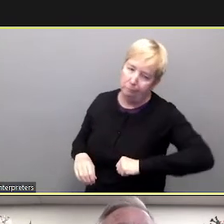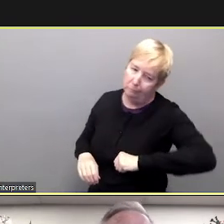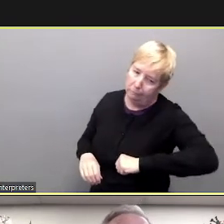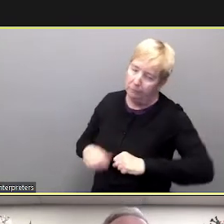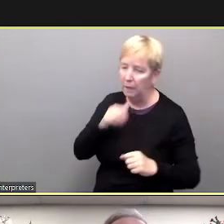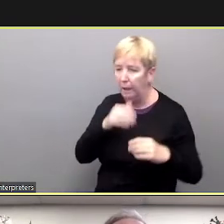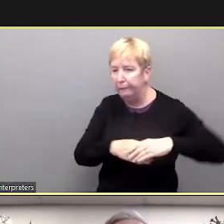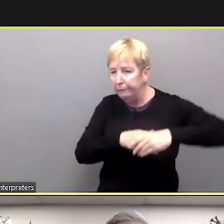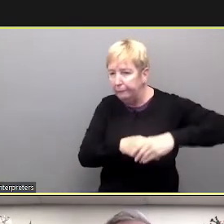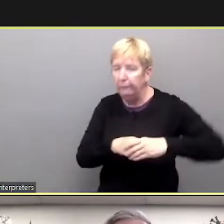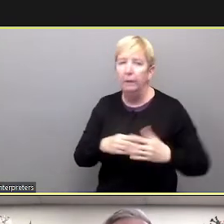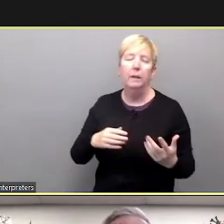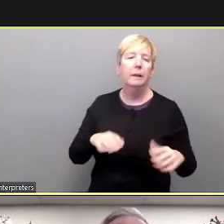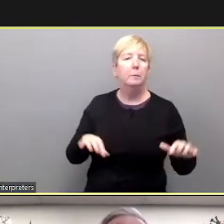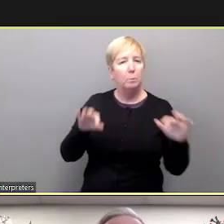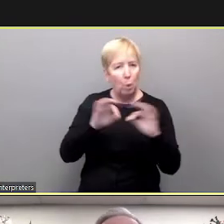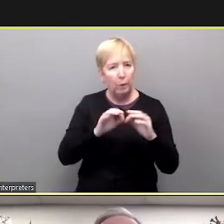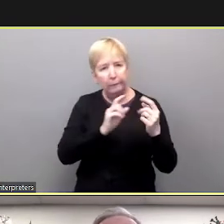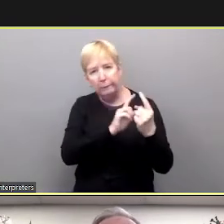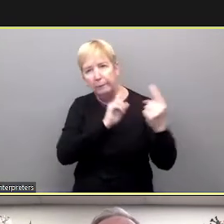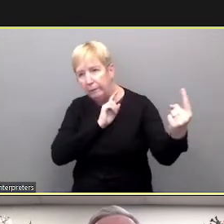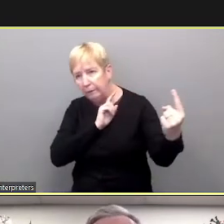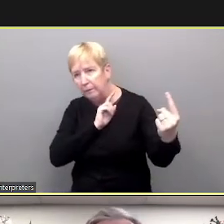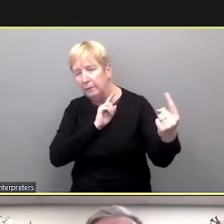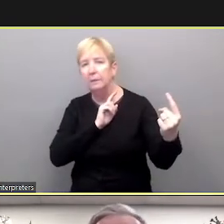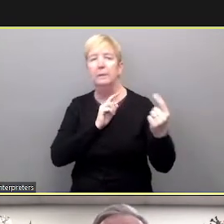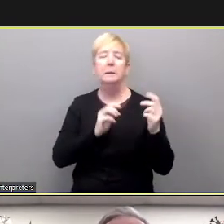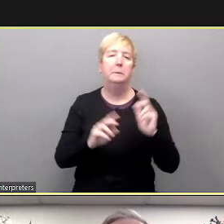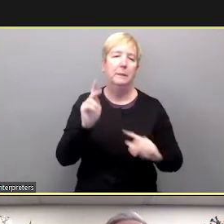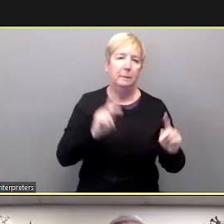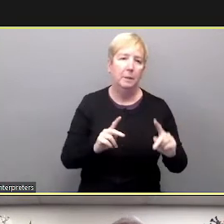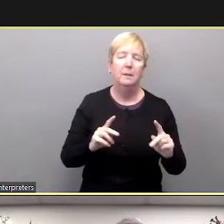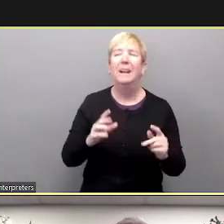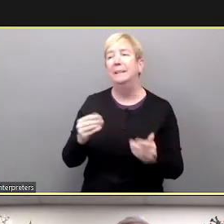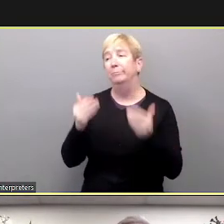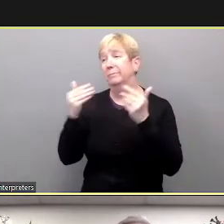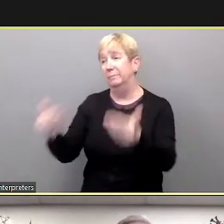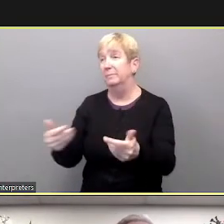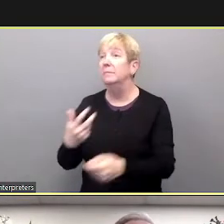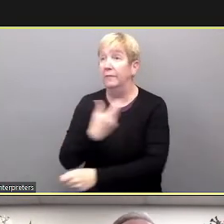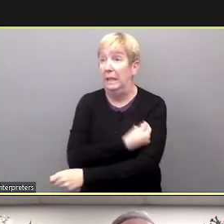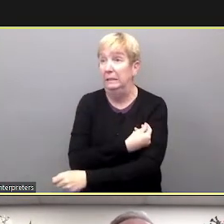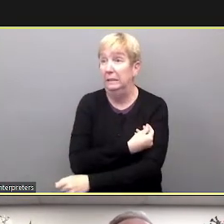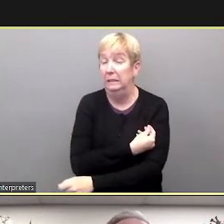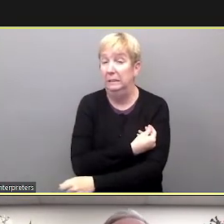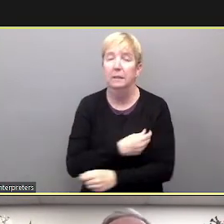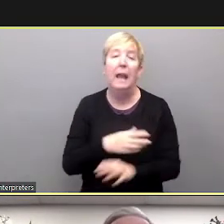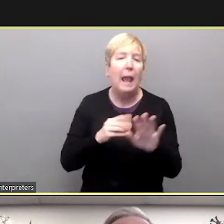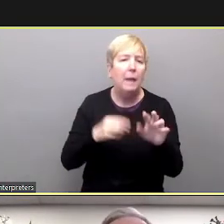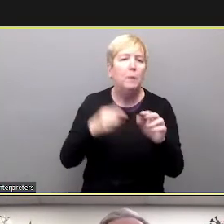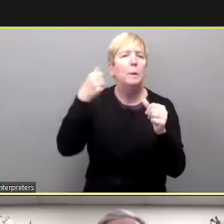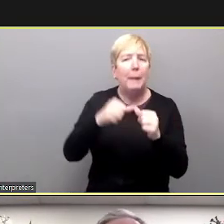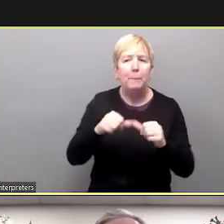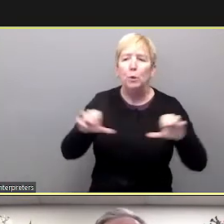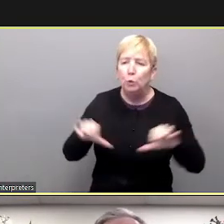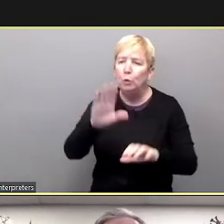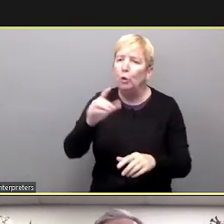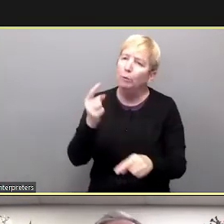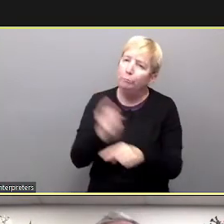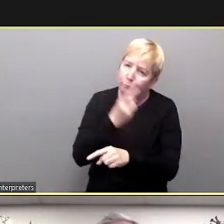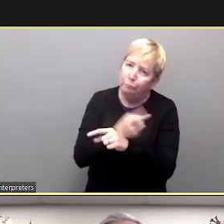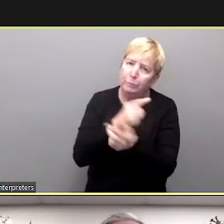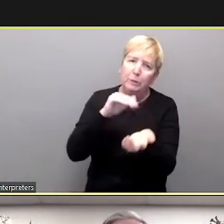wearing those masks, keeping our distance, getting vaccinated, and then don't forget preventive health care. Right now, the hospitals are